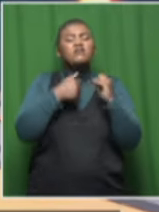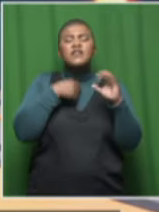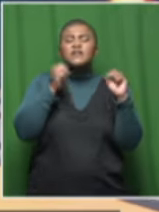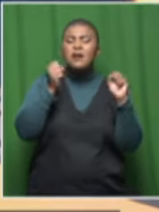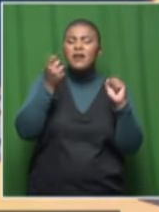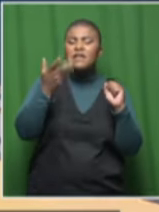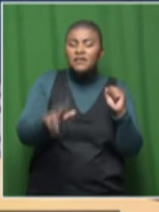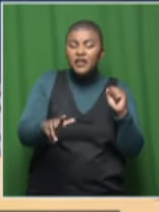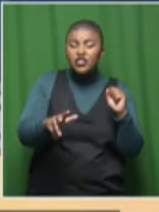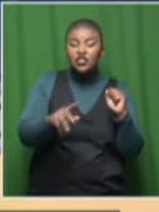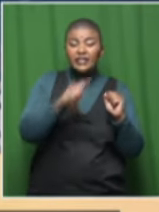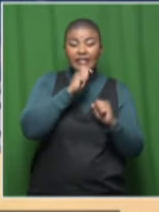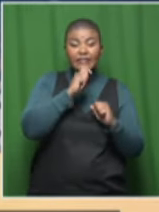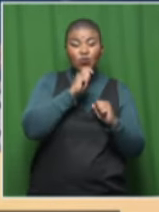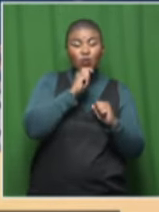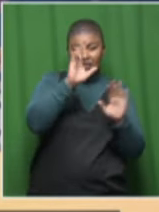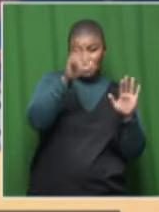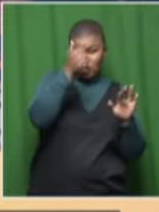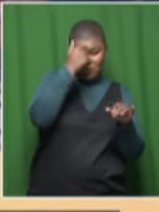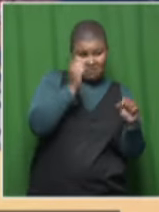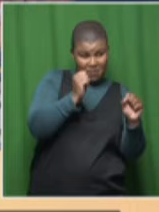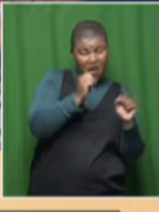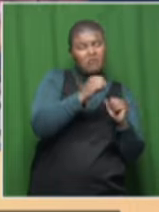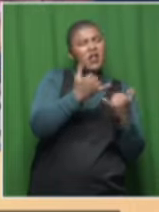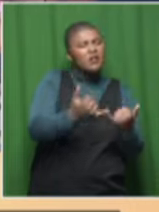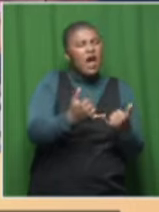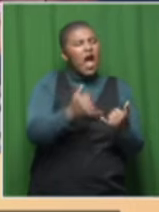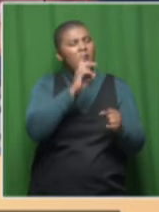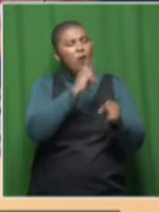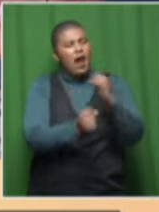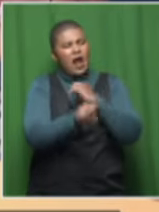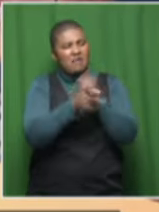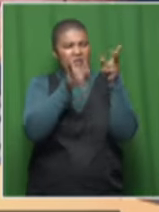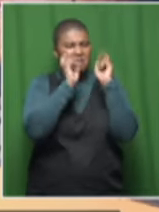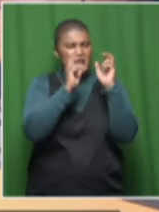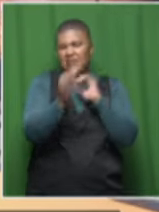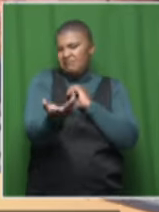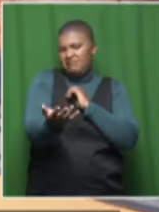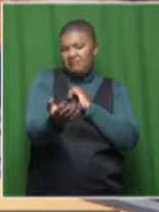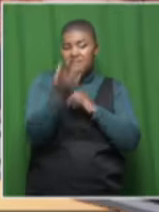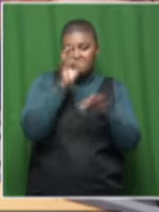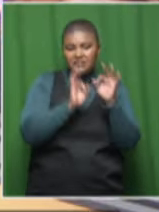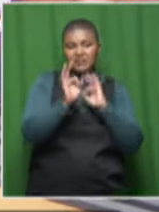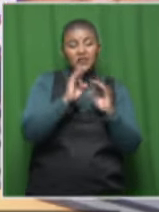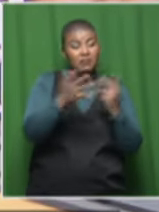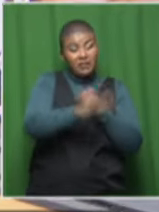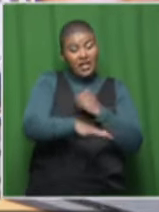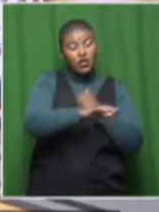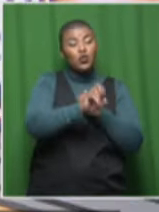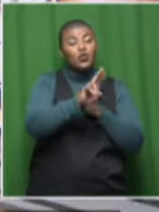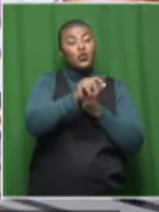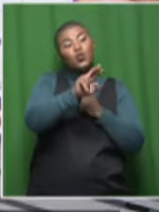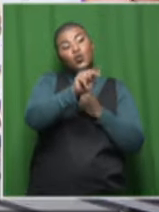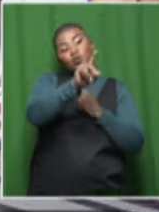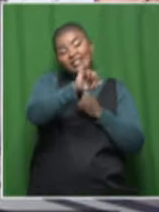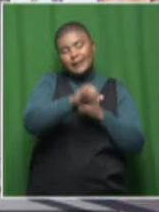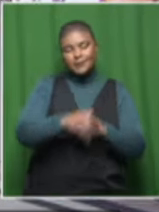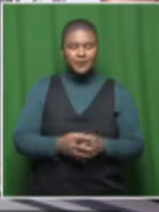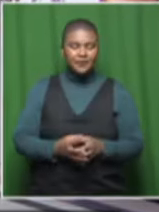6 this morning. What have you observed since in the last hour or so in Ulundi?